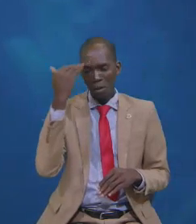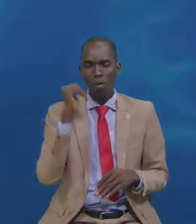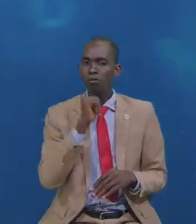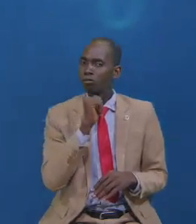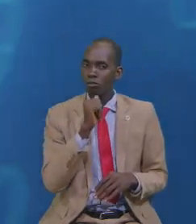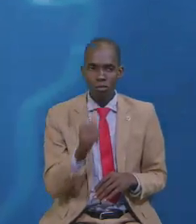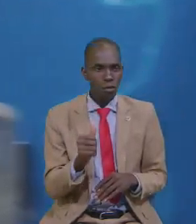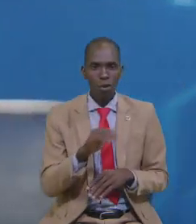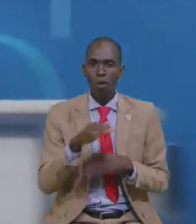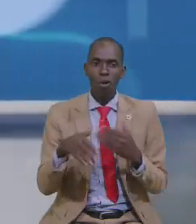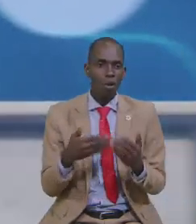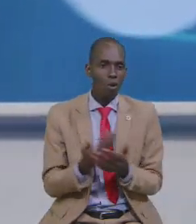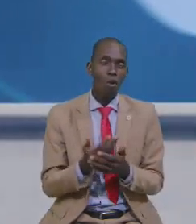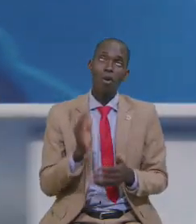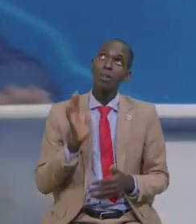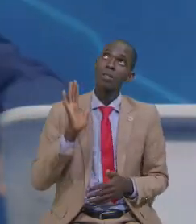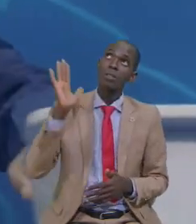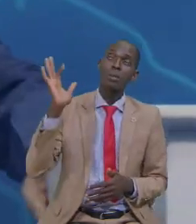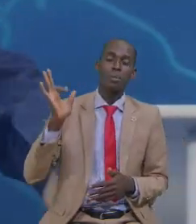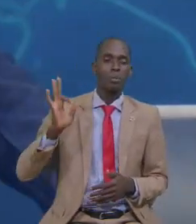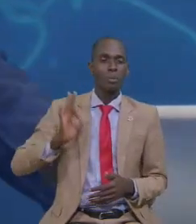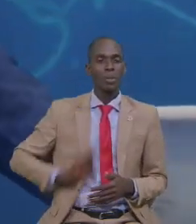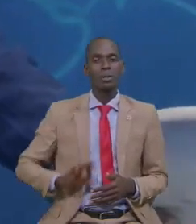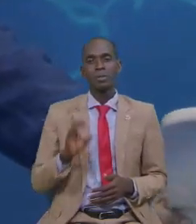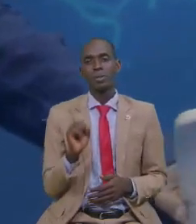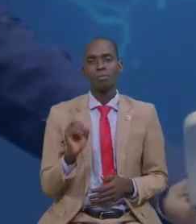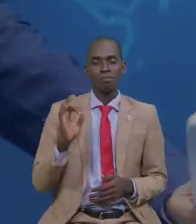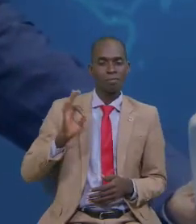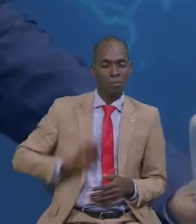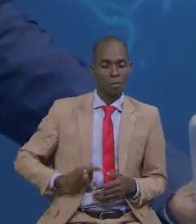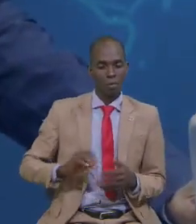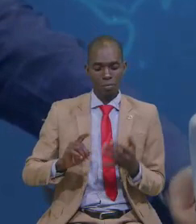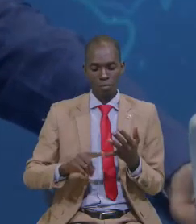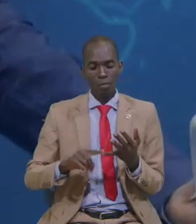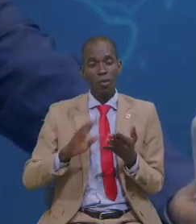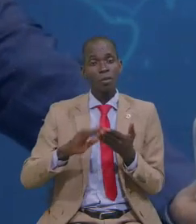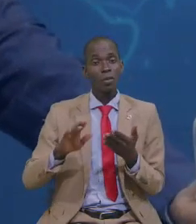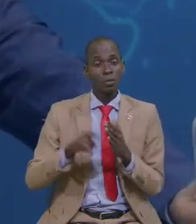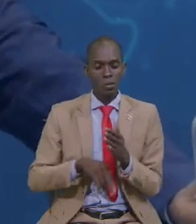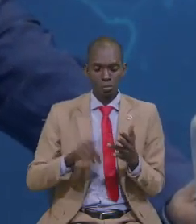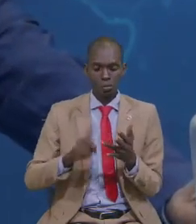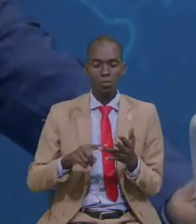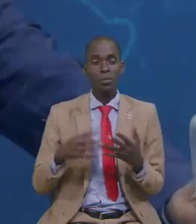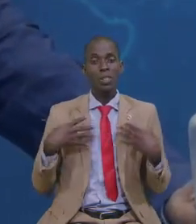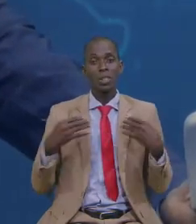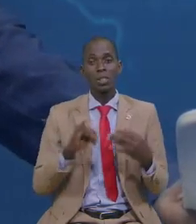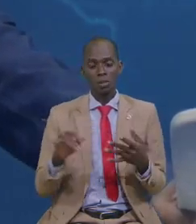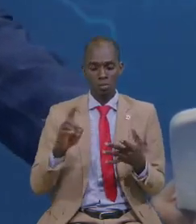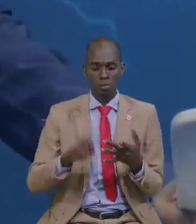all his benefits. Benefits, forgiveness, healing,